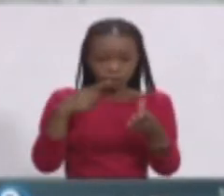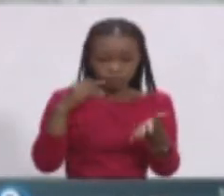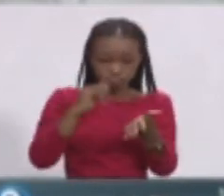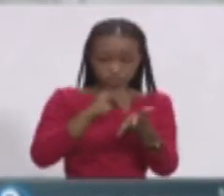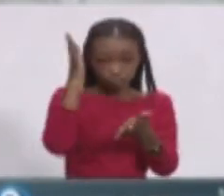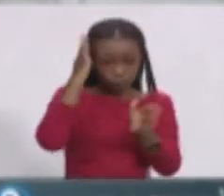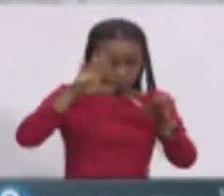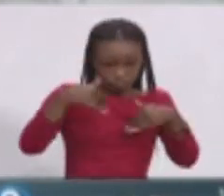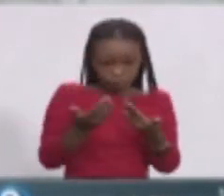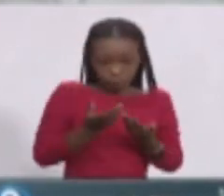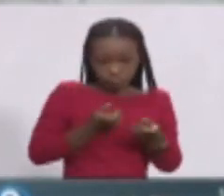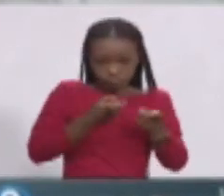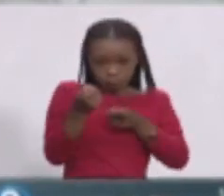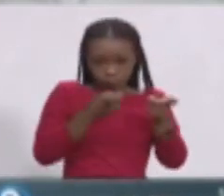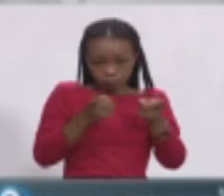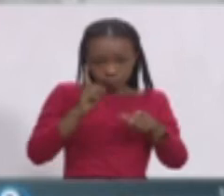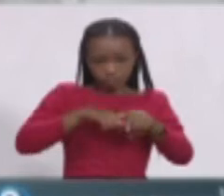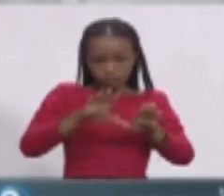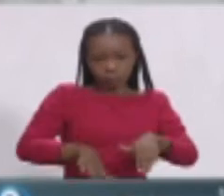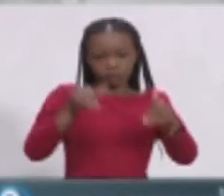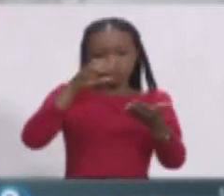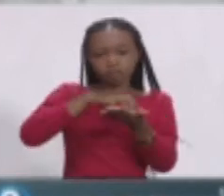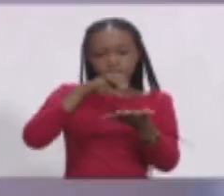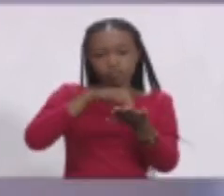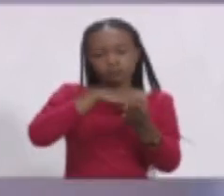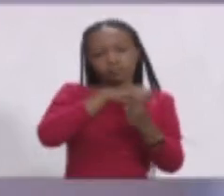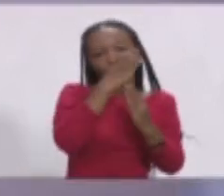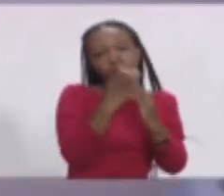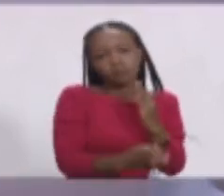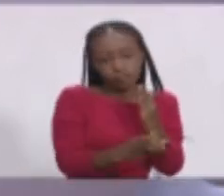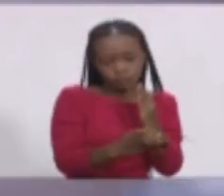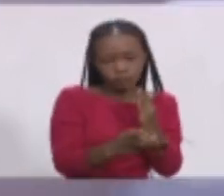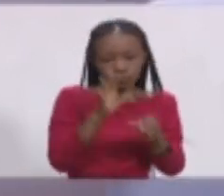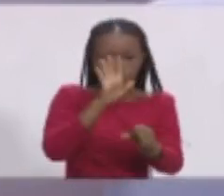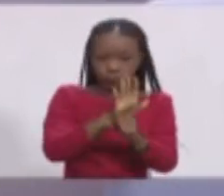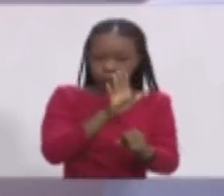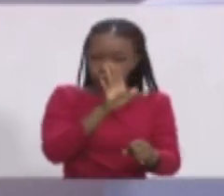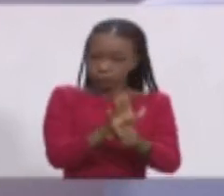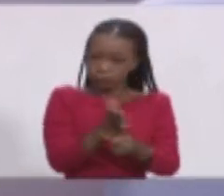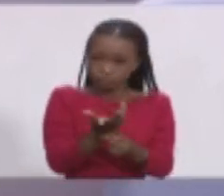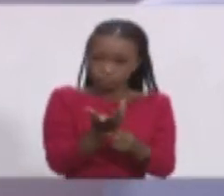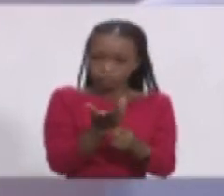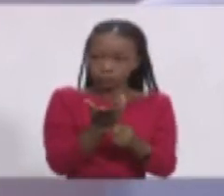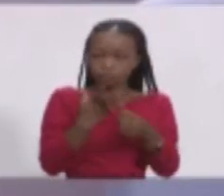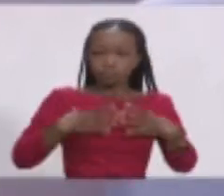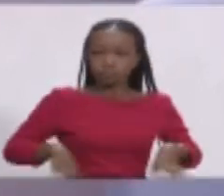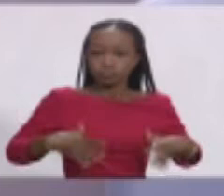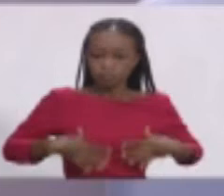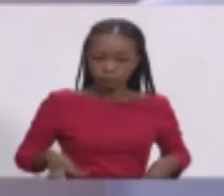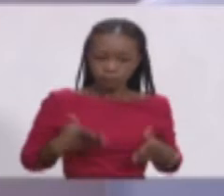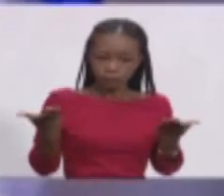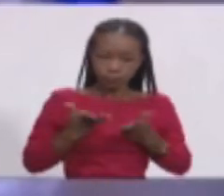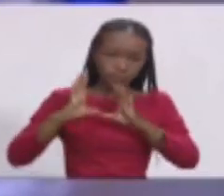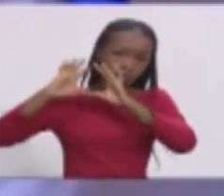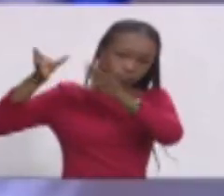encountering in the next few months as we wait for the situation to unfold. The most worried lot are the coastal people, where